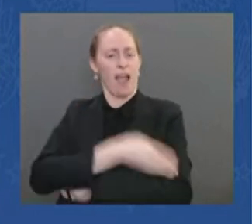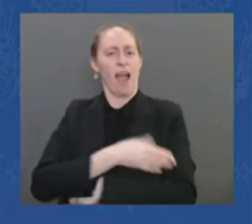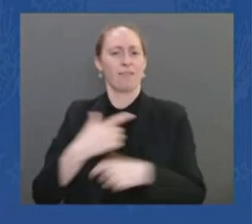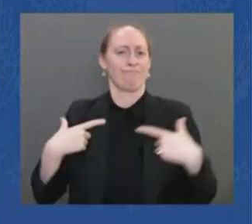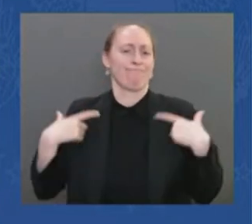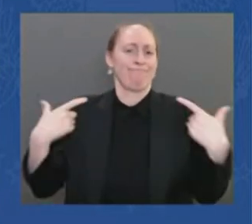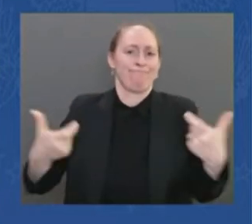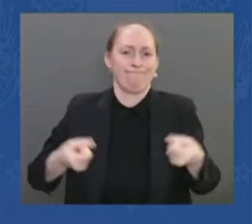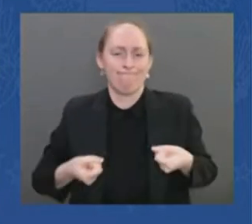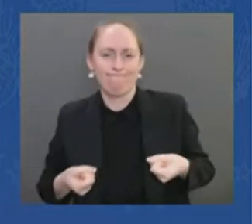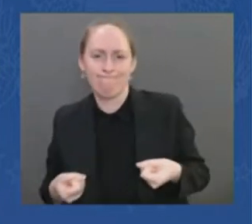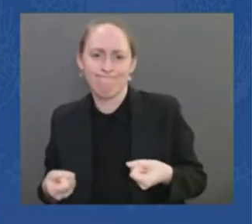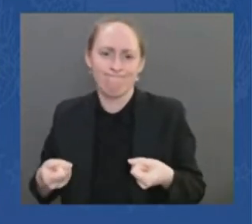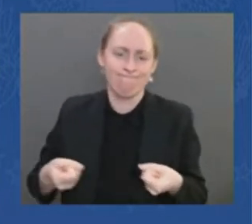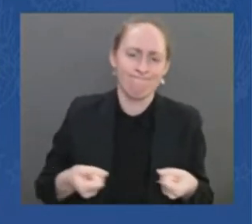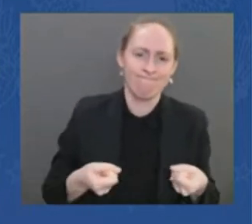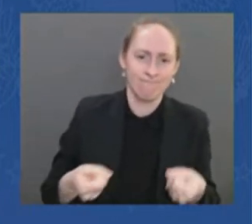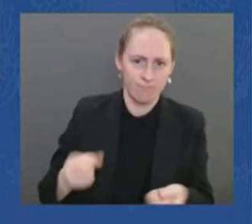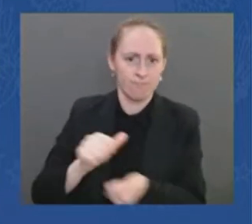so I saluted him